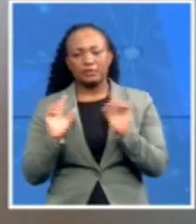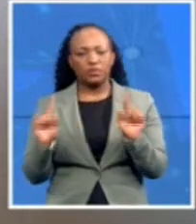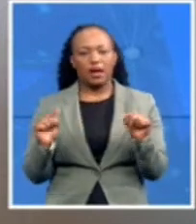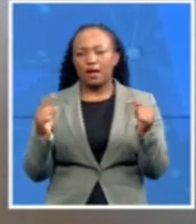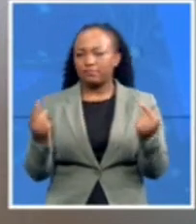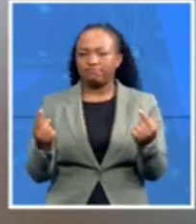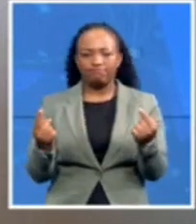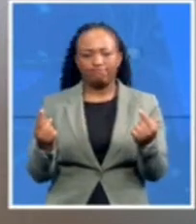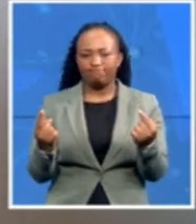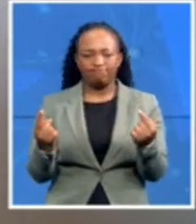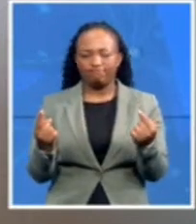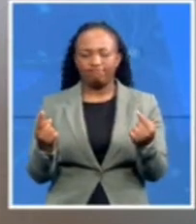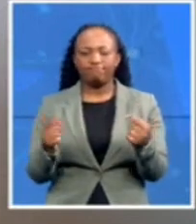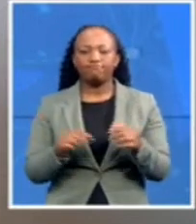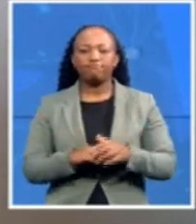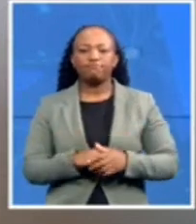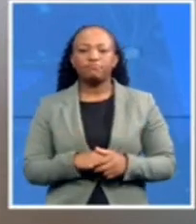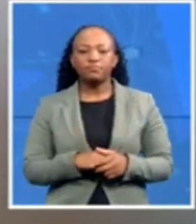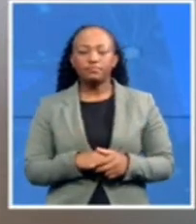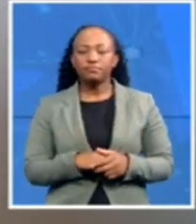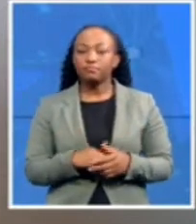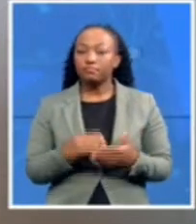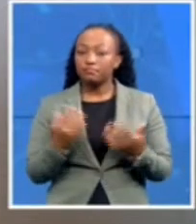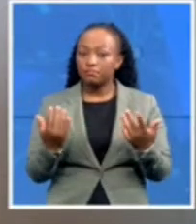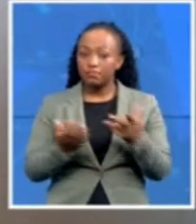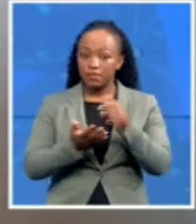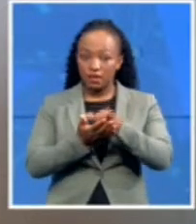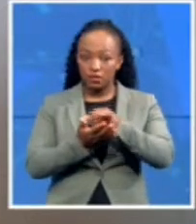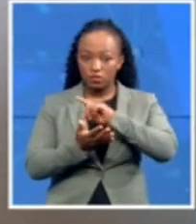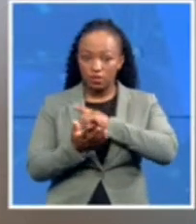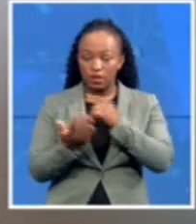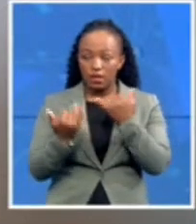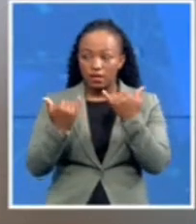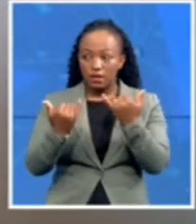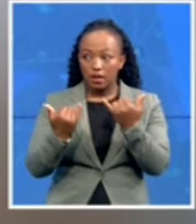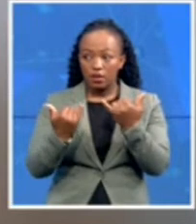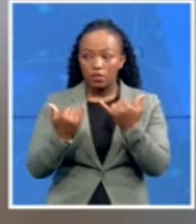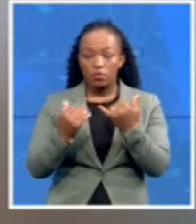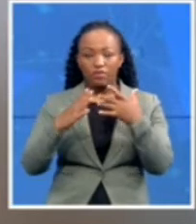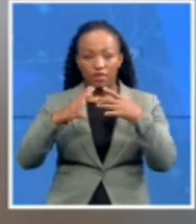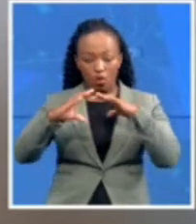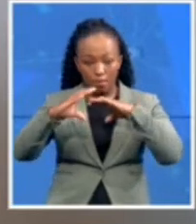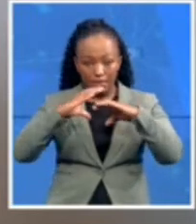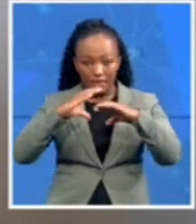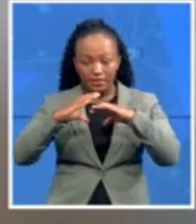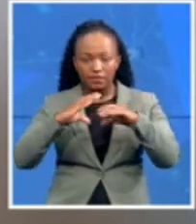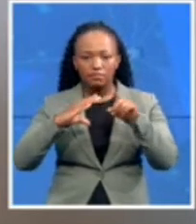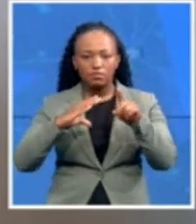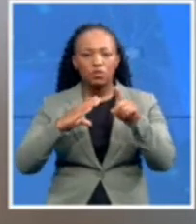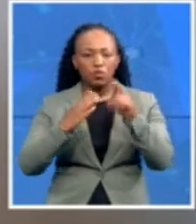wish to step up our communication and make sure that we can